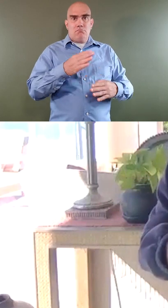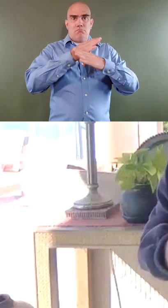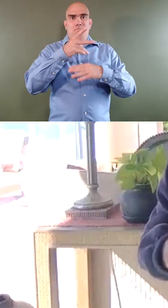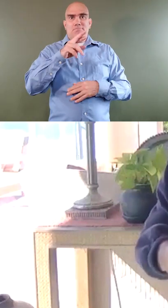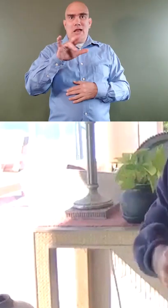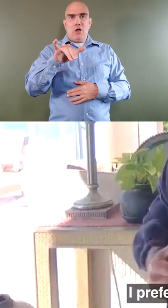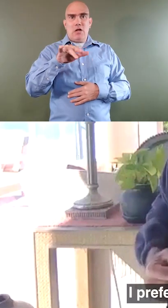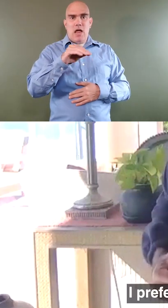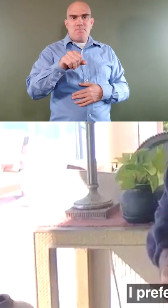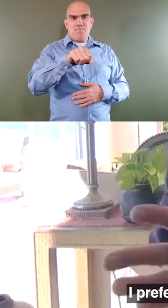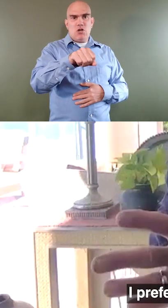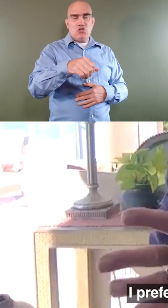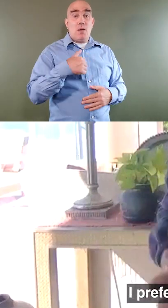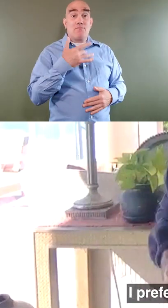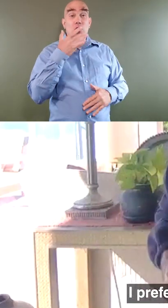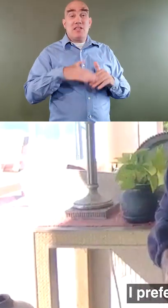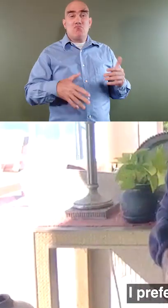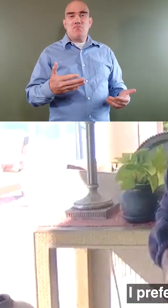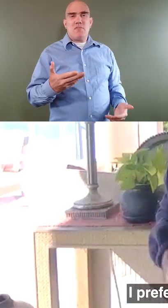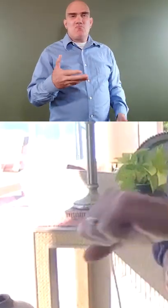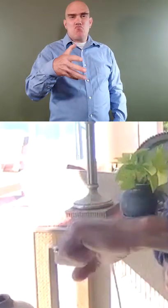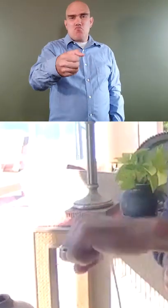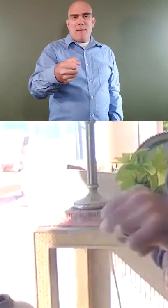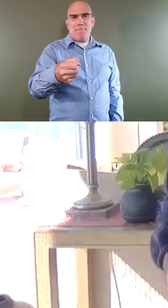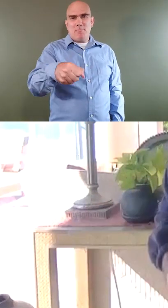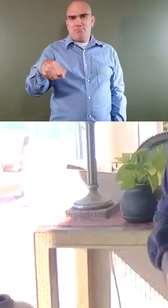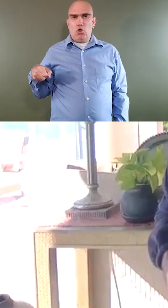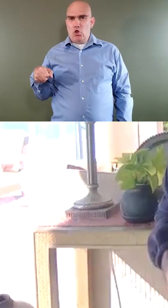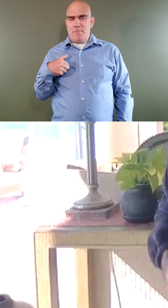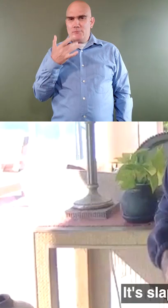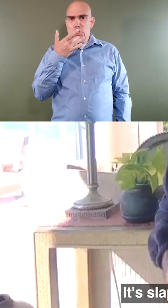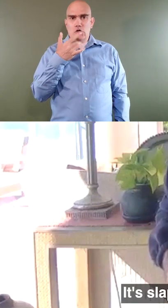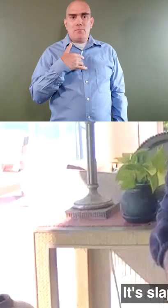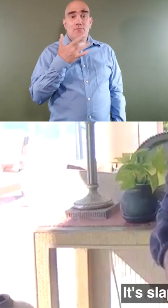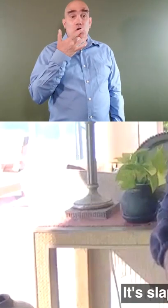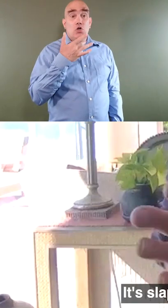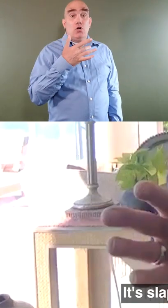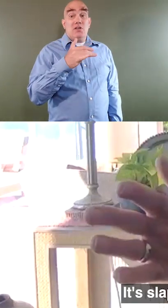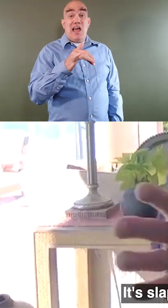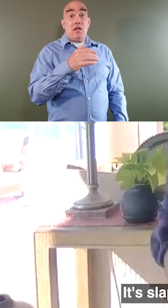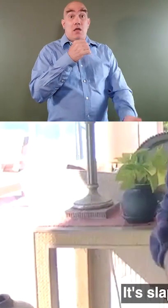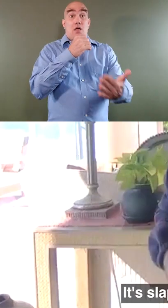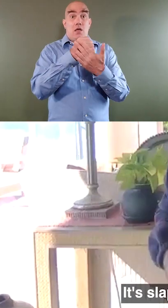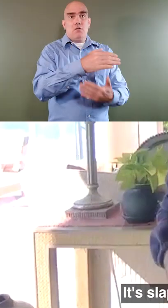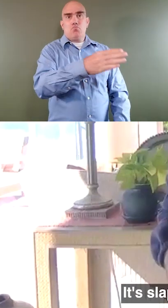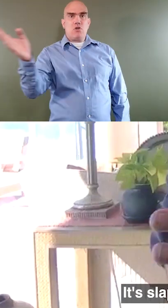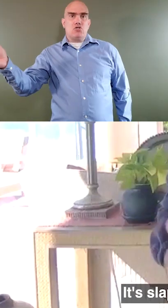punch. I prefer this rather than grabbing a wrist and pulling it over. It's slapping a